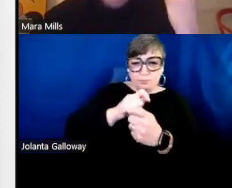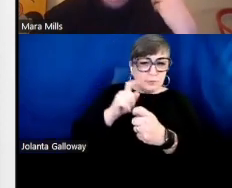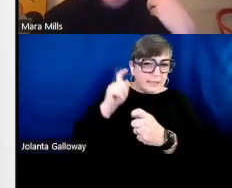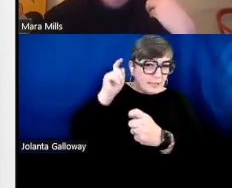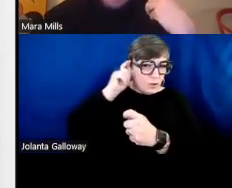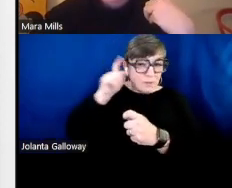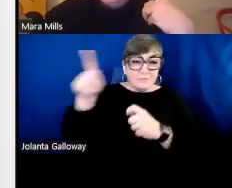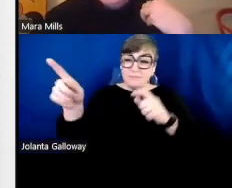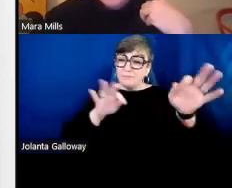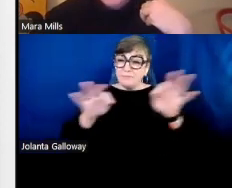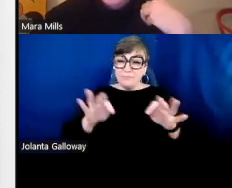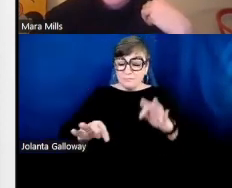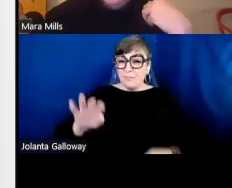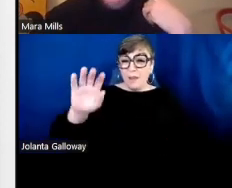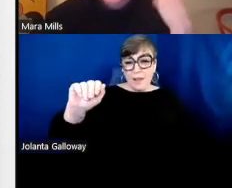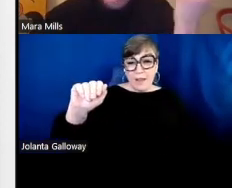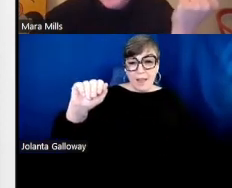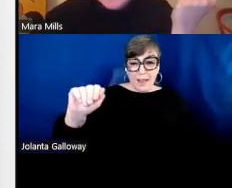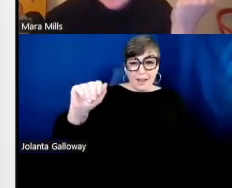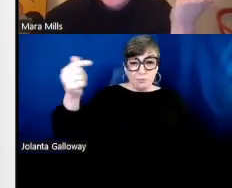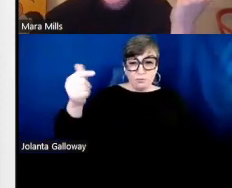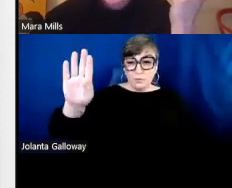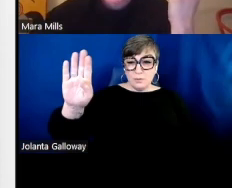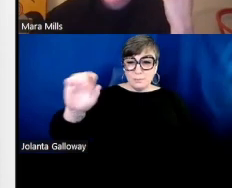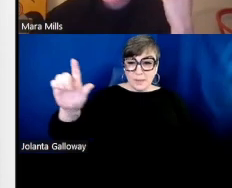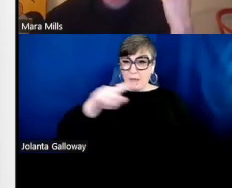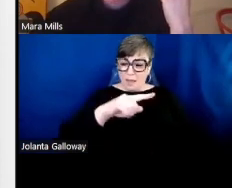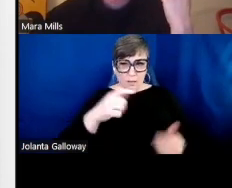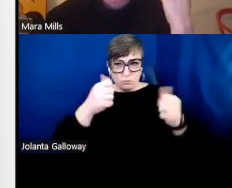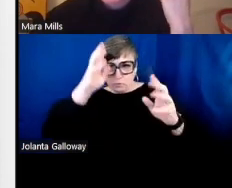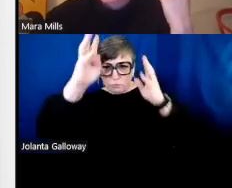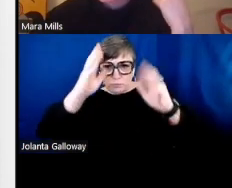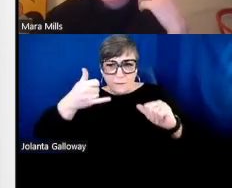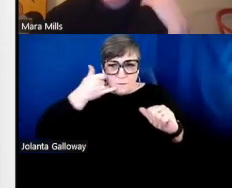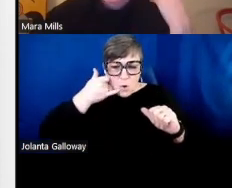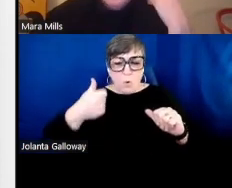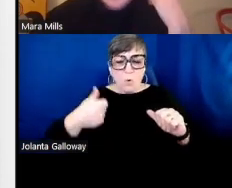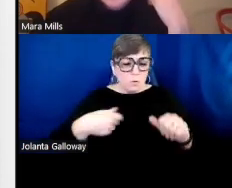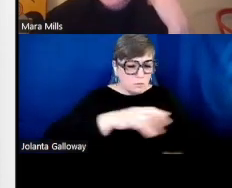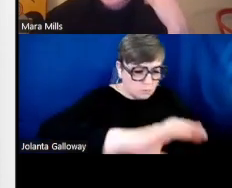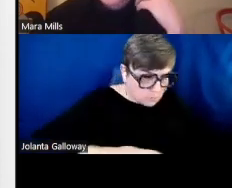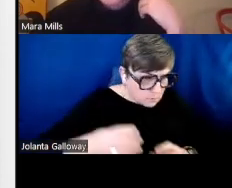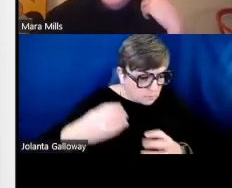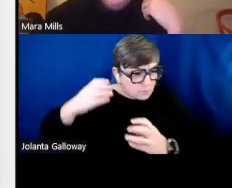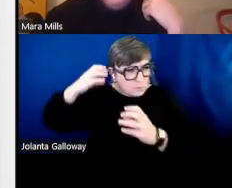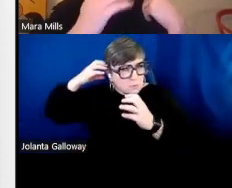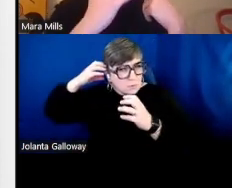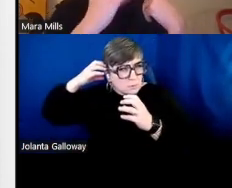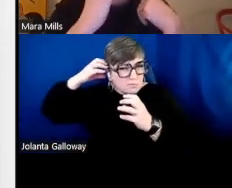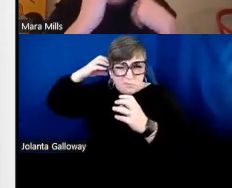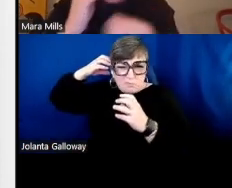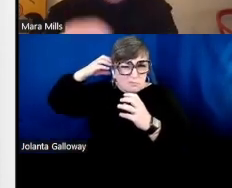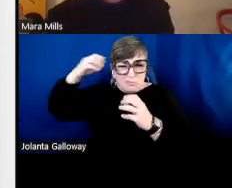first worked out his telephone idea i tried it and the sound which came through the instrument was so weak i couldn't hear it